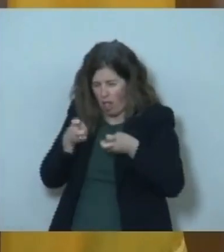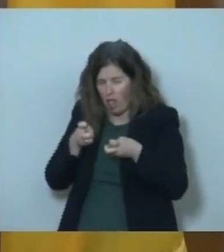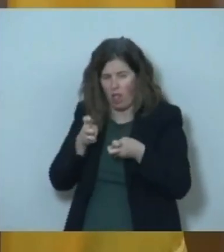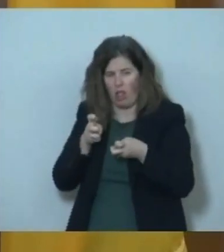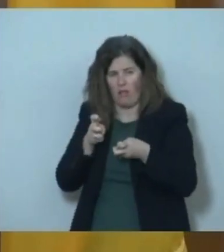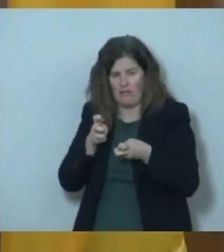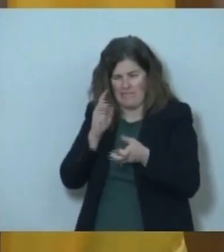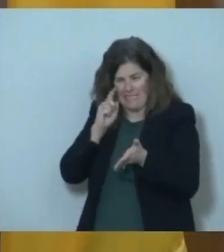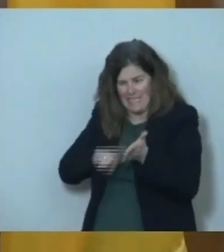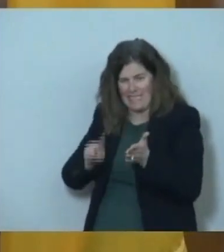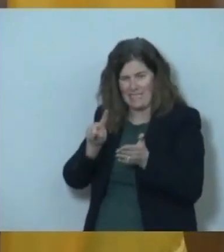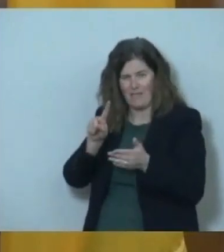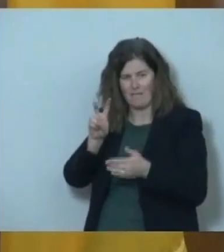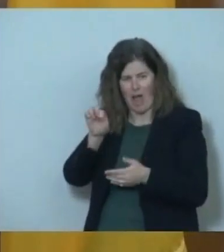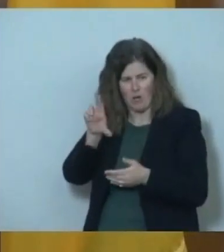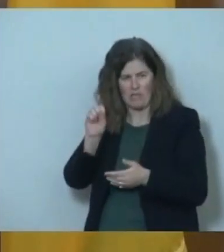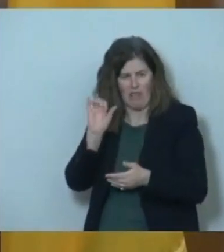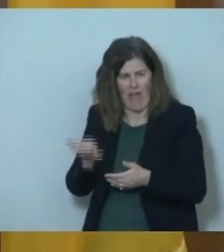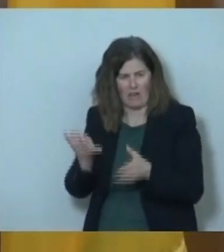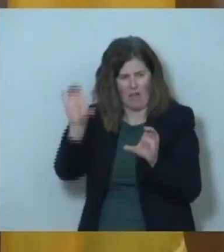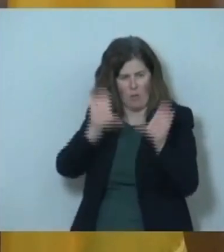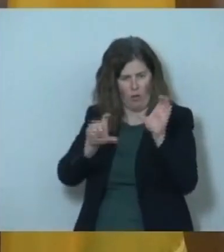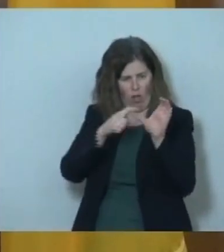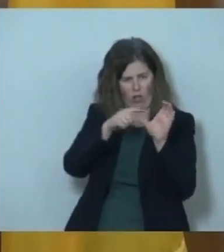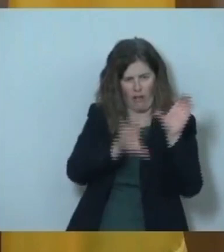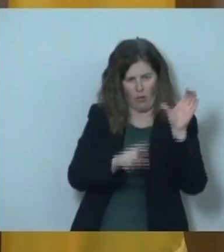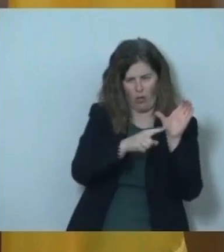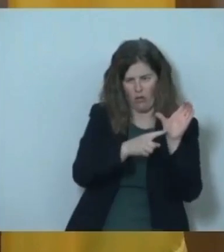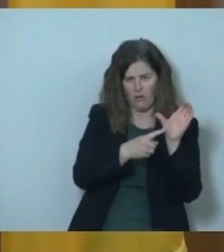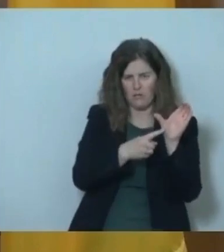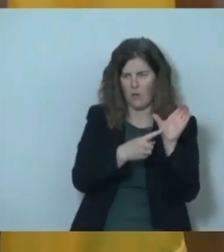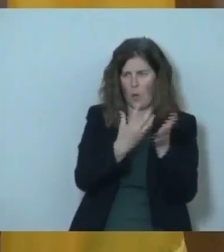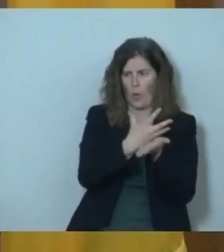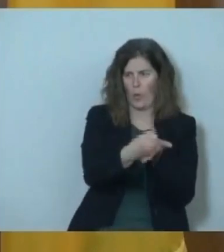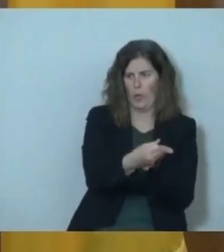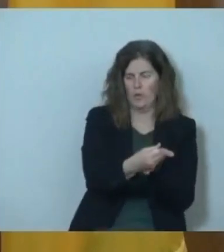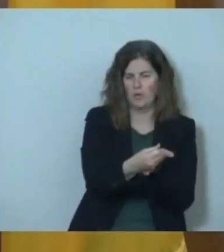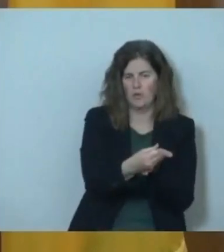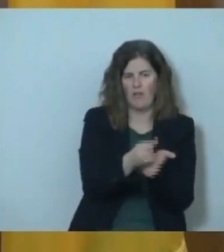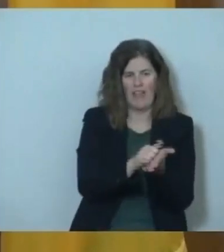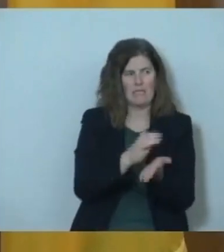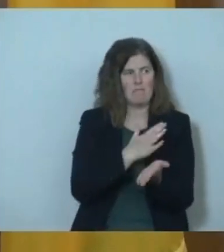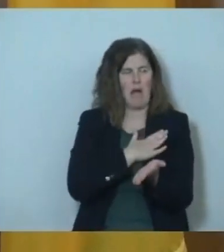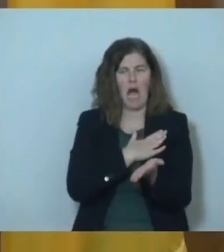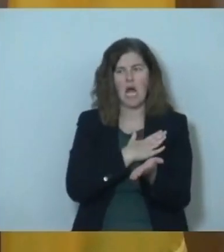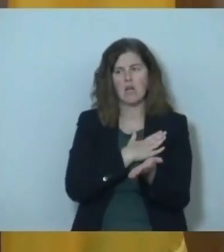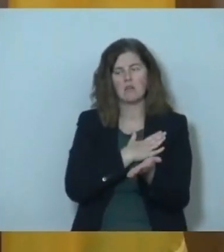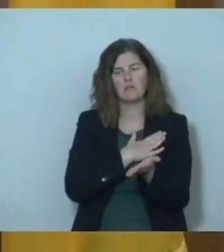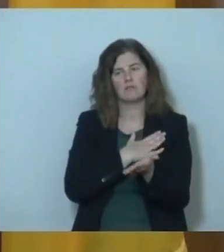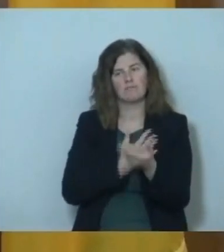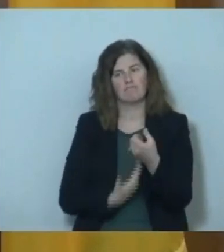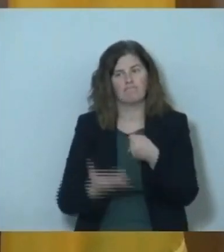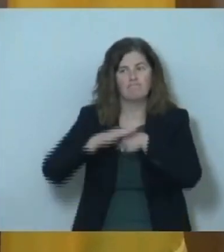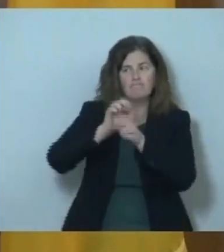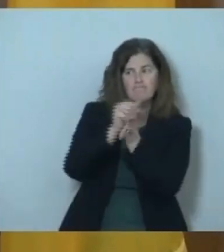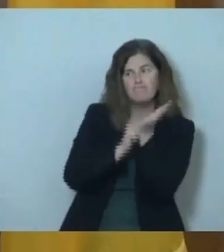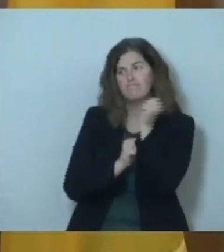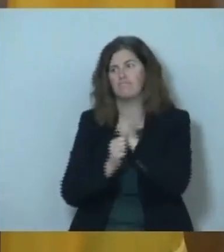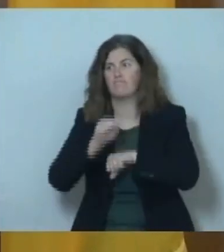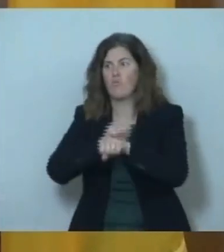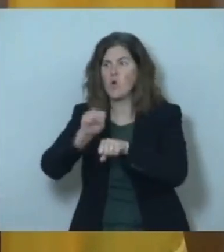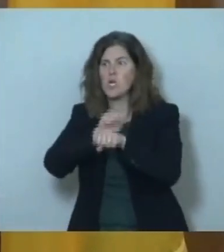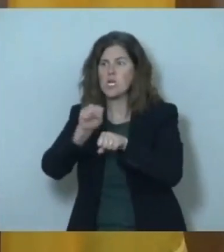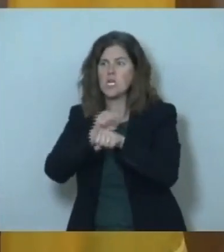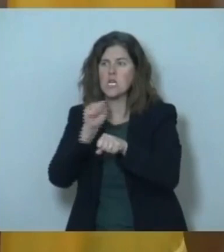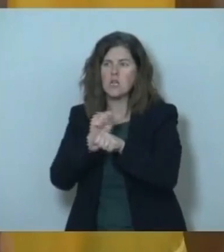that particular lab sample. And so that is one of my extra full-time jobs, is to